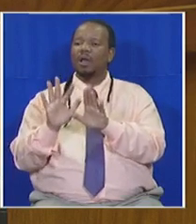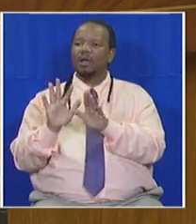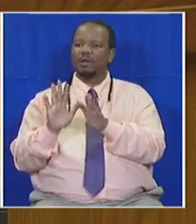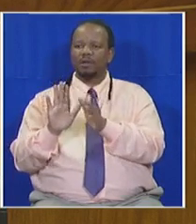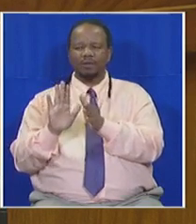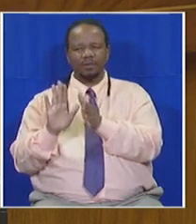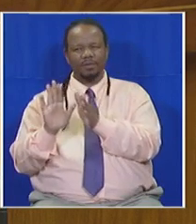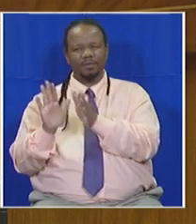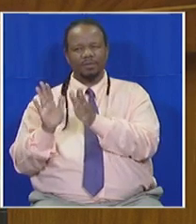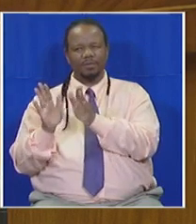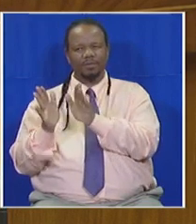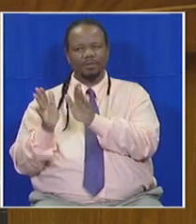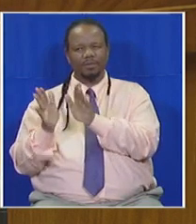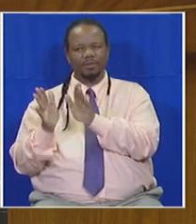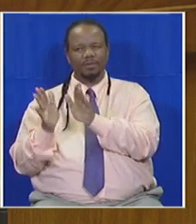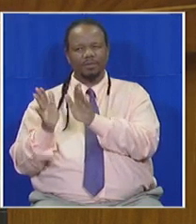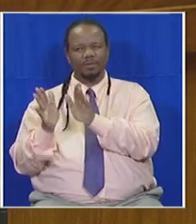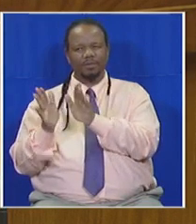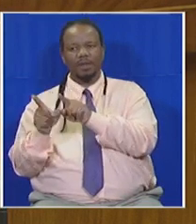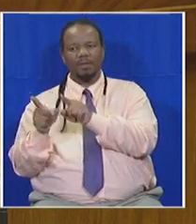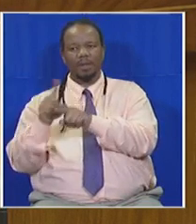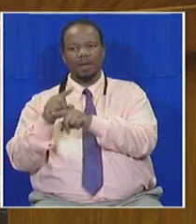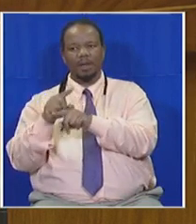It becomes a faded blue.